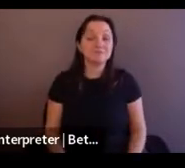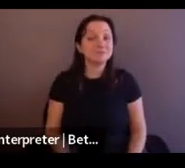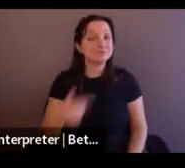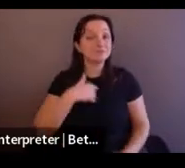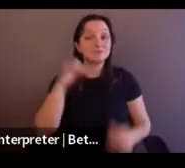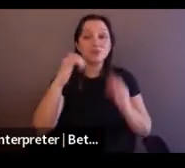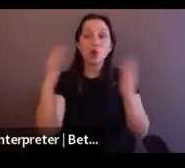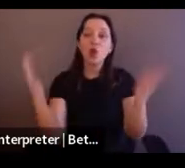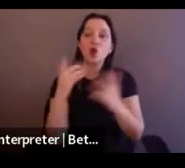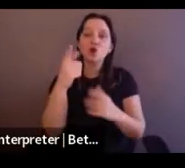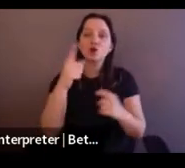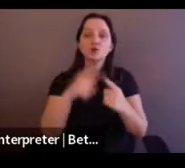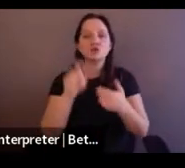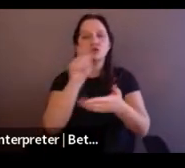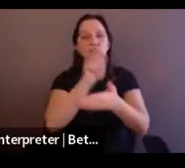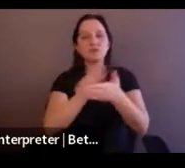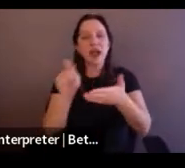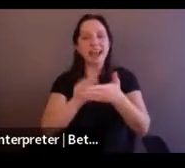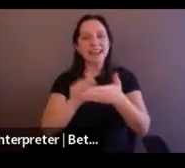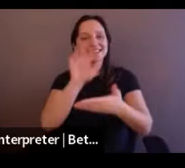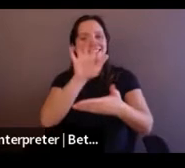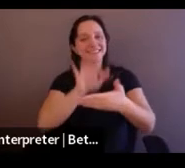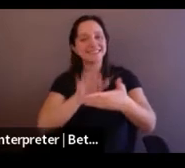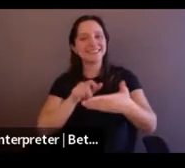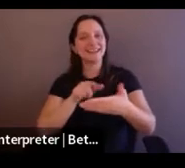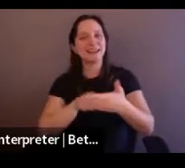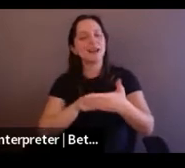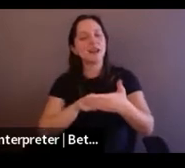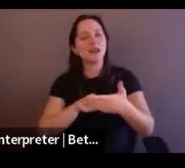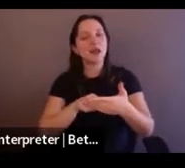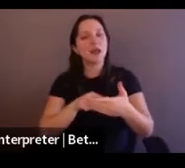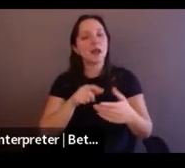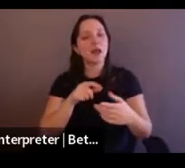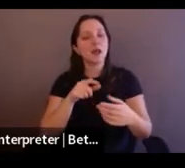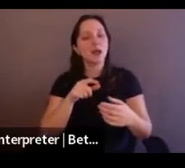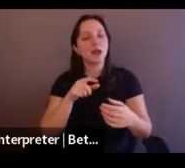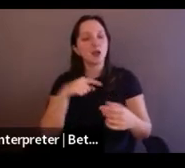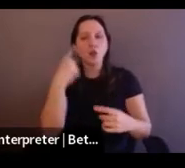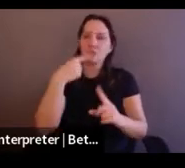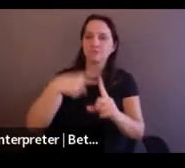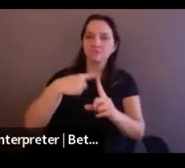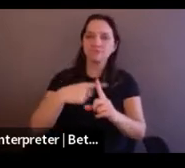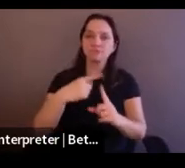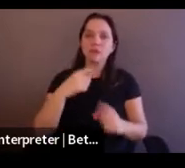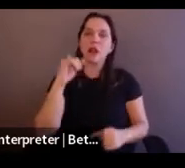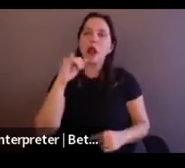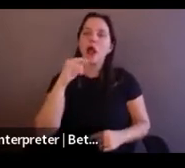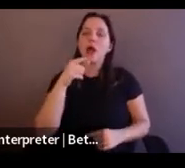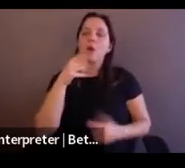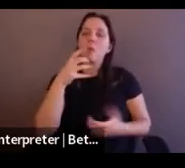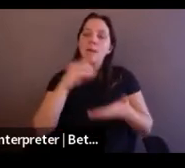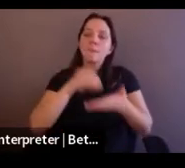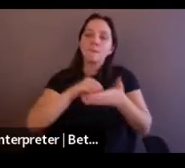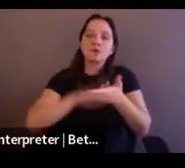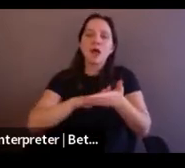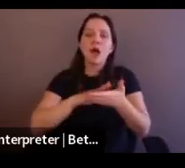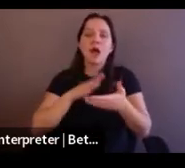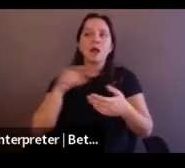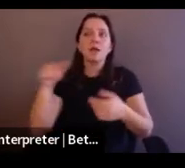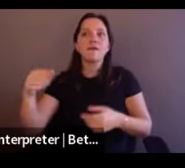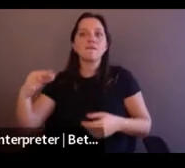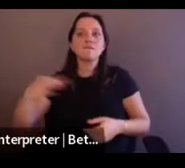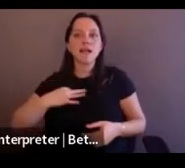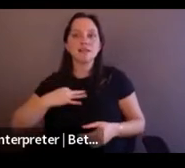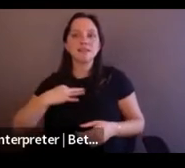you know, to sort of mention in there what the impact is and how this connects to the organization's mission. If a